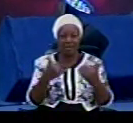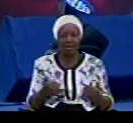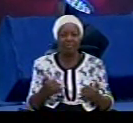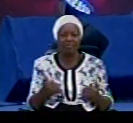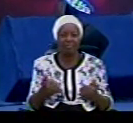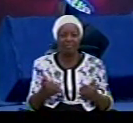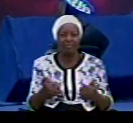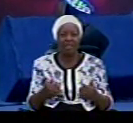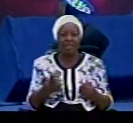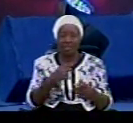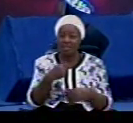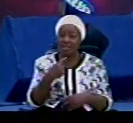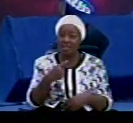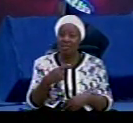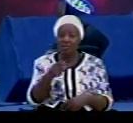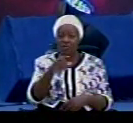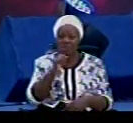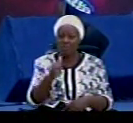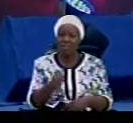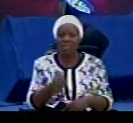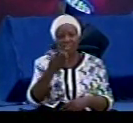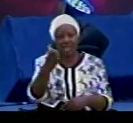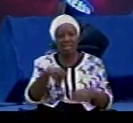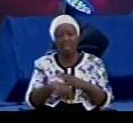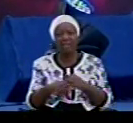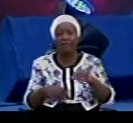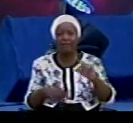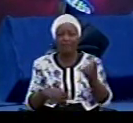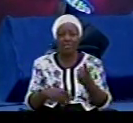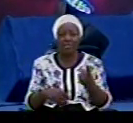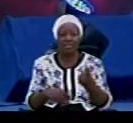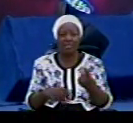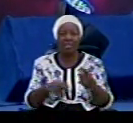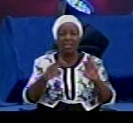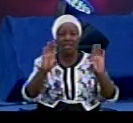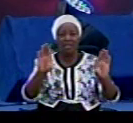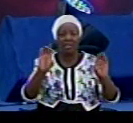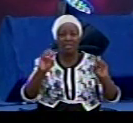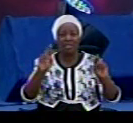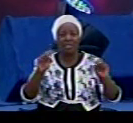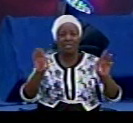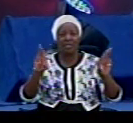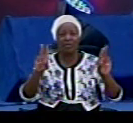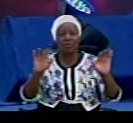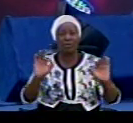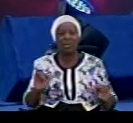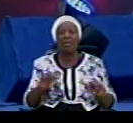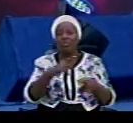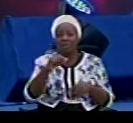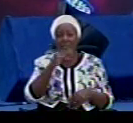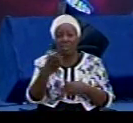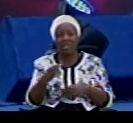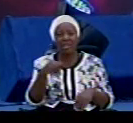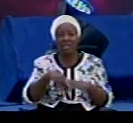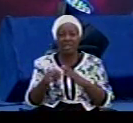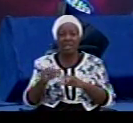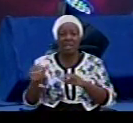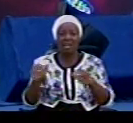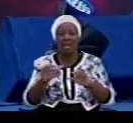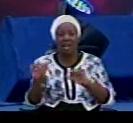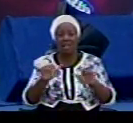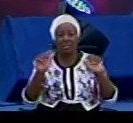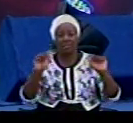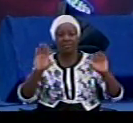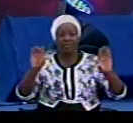were not there in the first century. You were not there in the Acts of the Apostles. You were not there in Matthew,